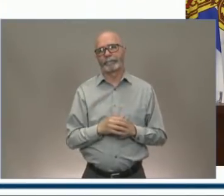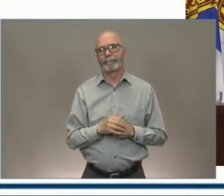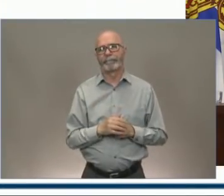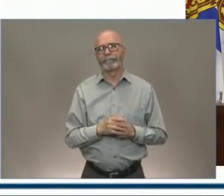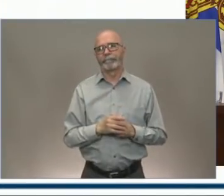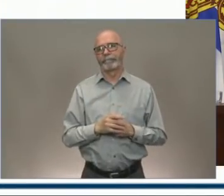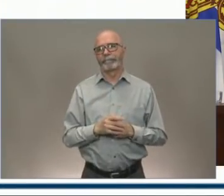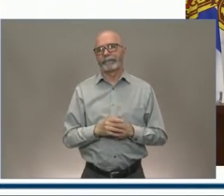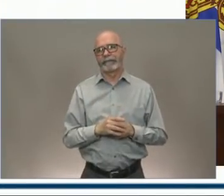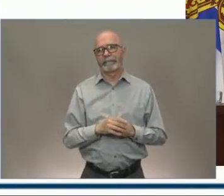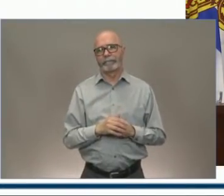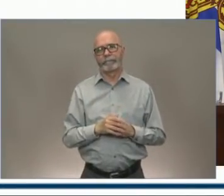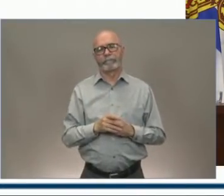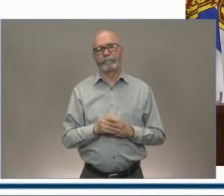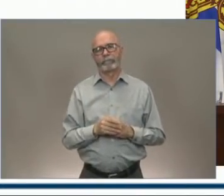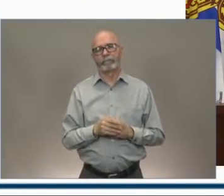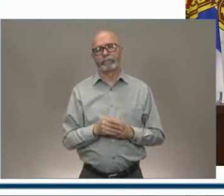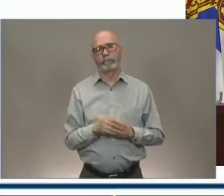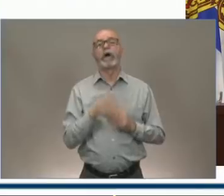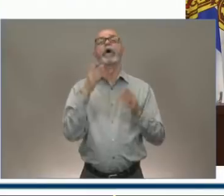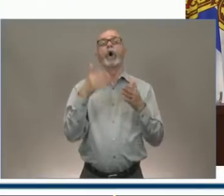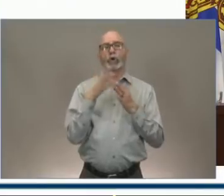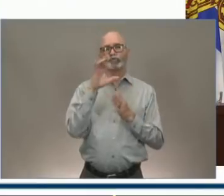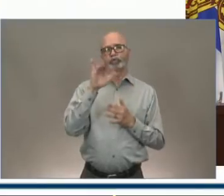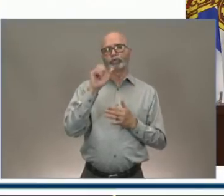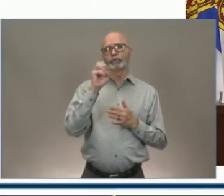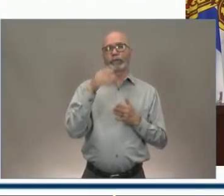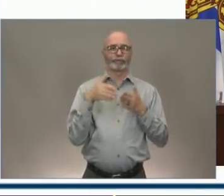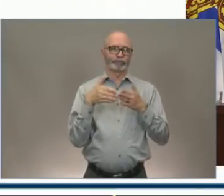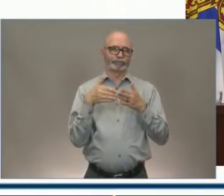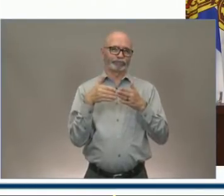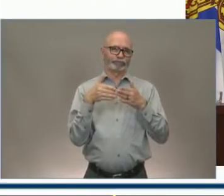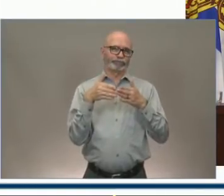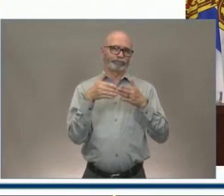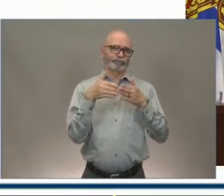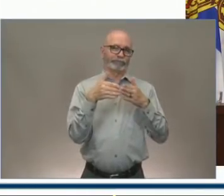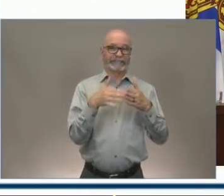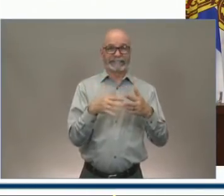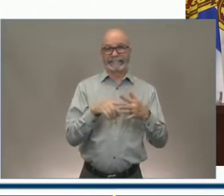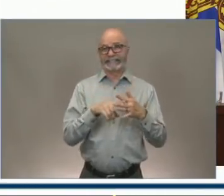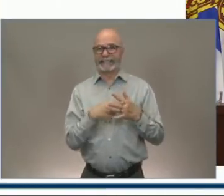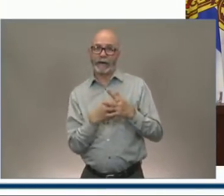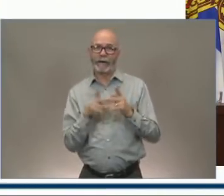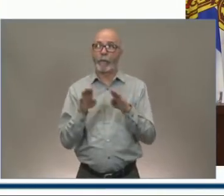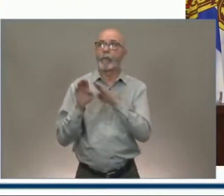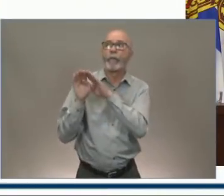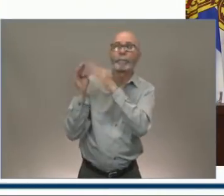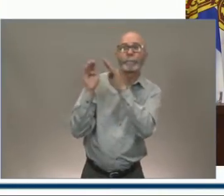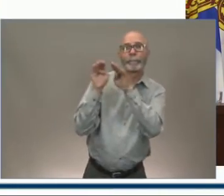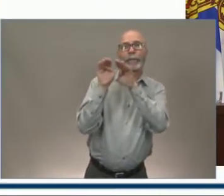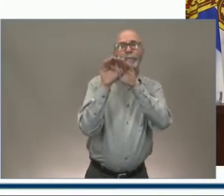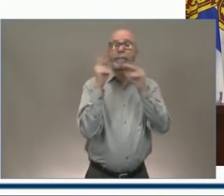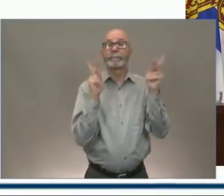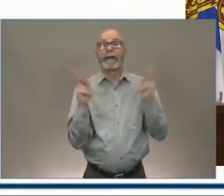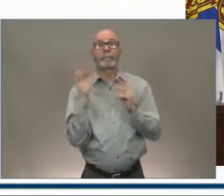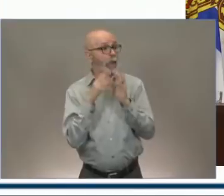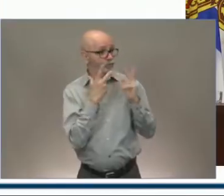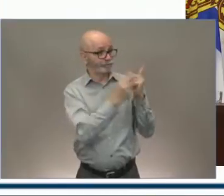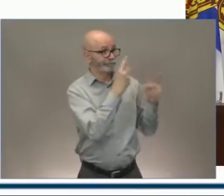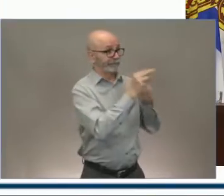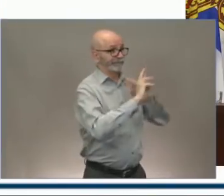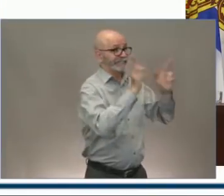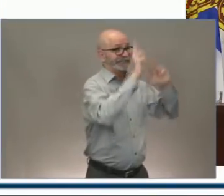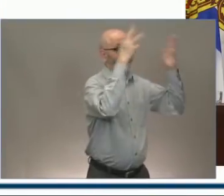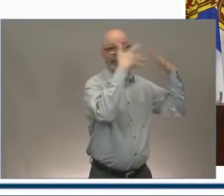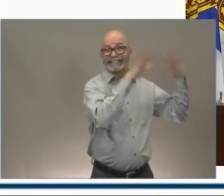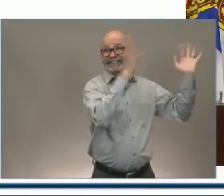again. Cruise ships are talking about starting up their business by requiring people to be vaccinated. Same